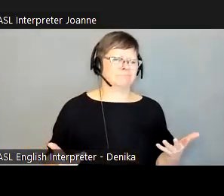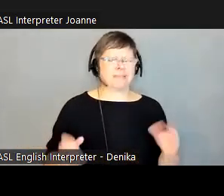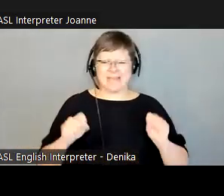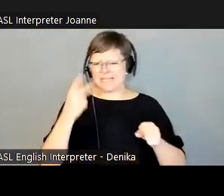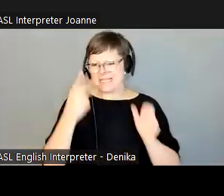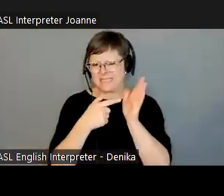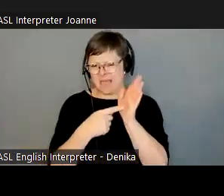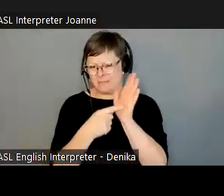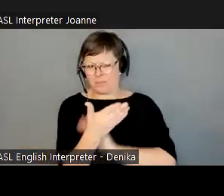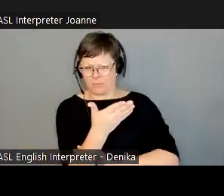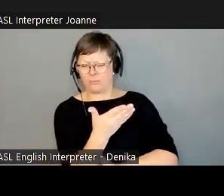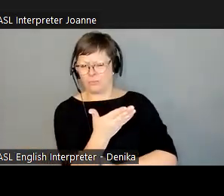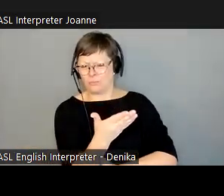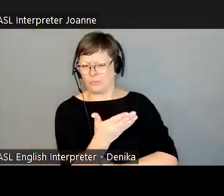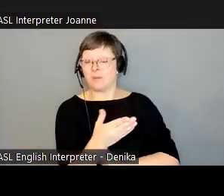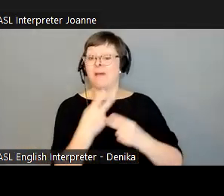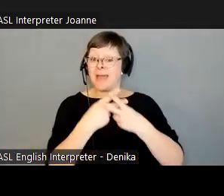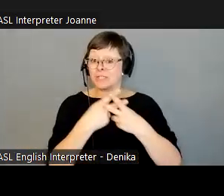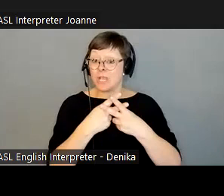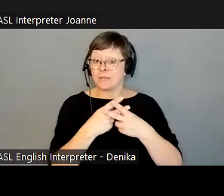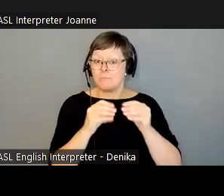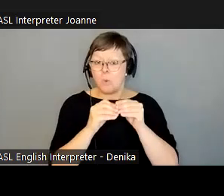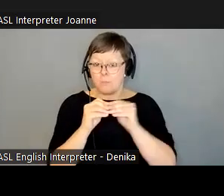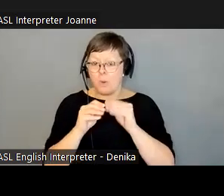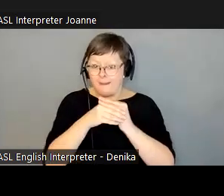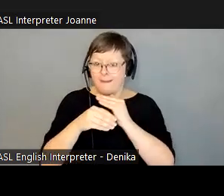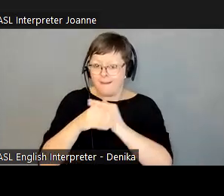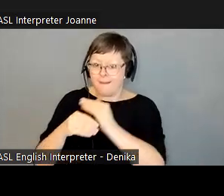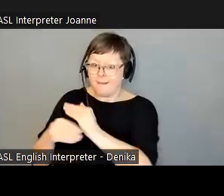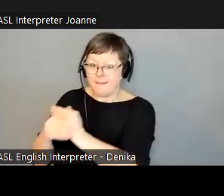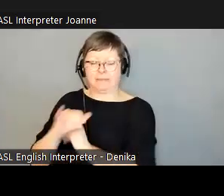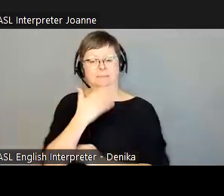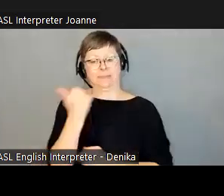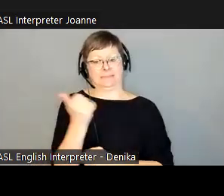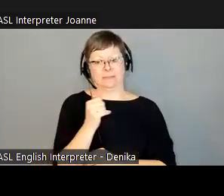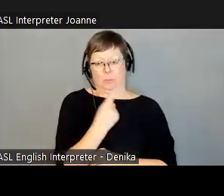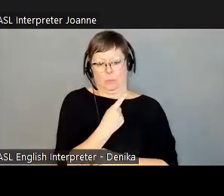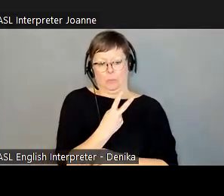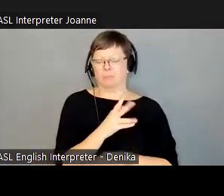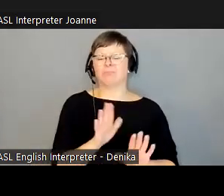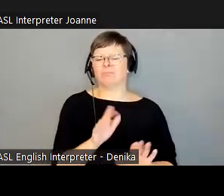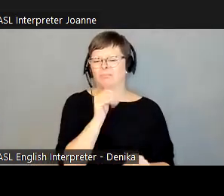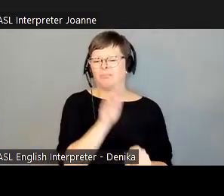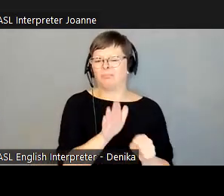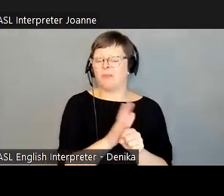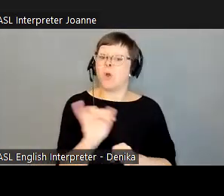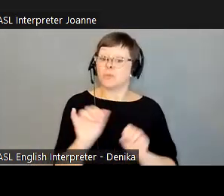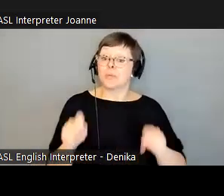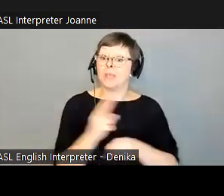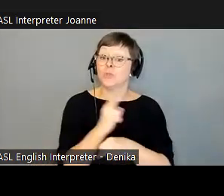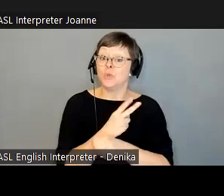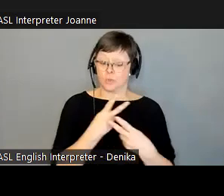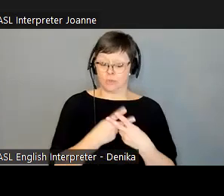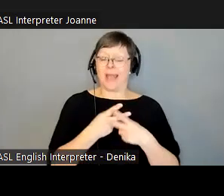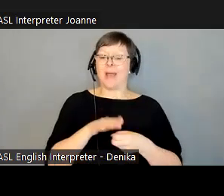with hashtags, usually more is better. You can also use location hashtags for in terms of where you are and where you want your